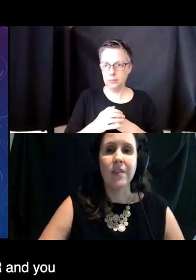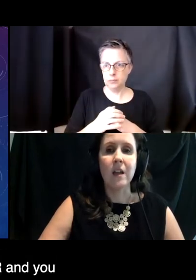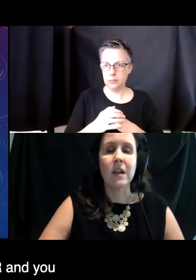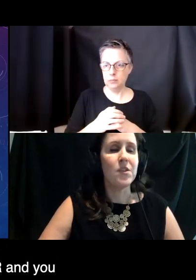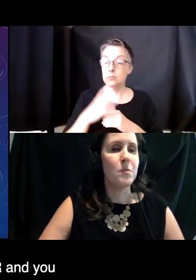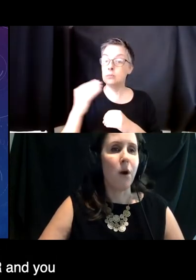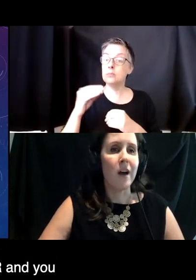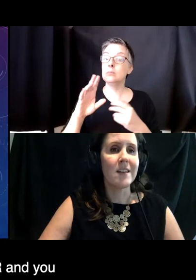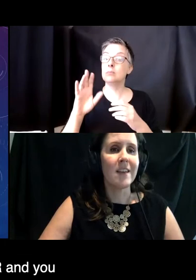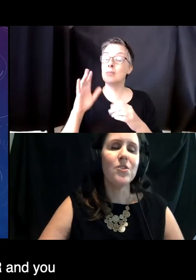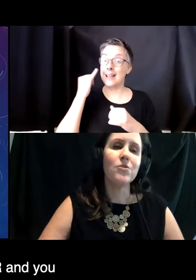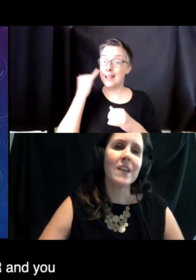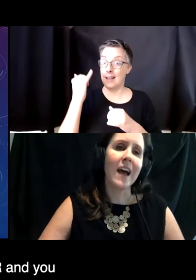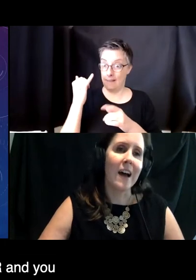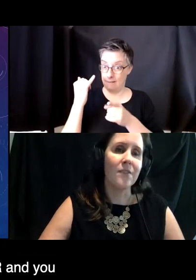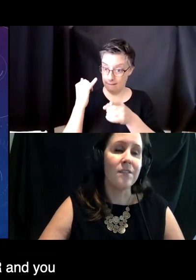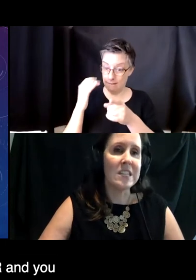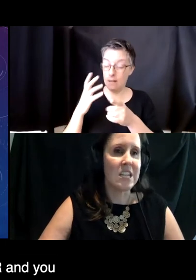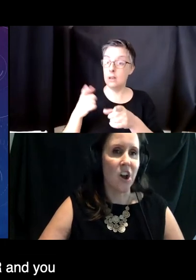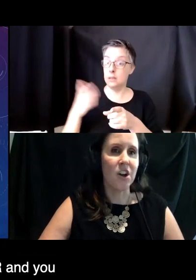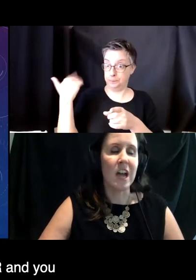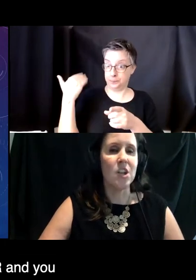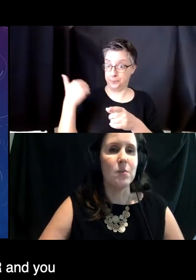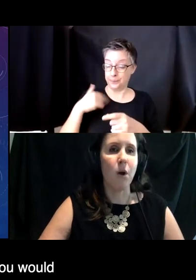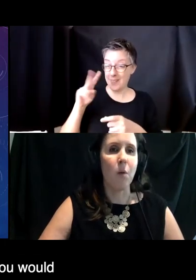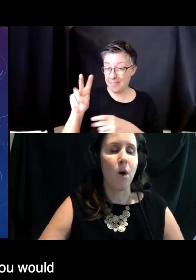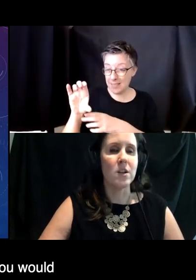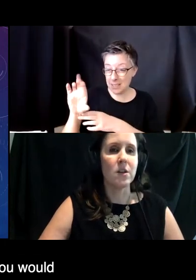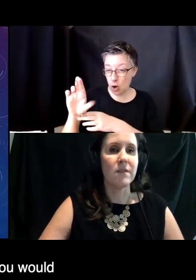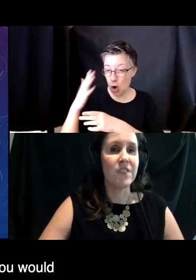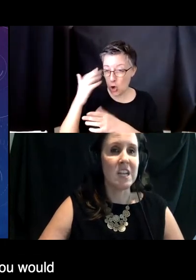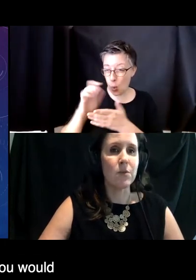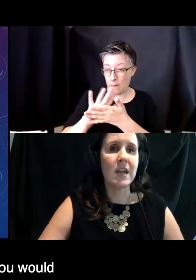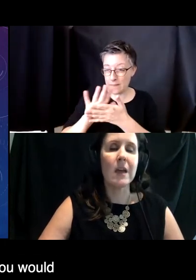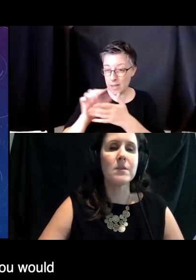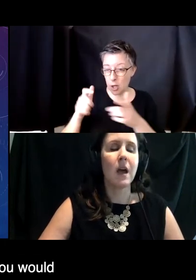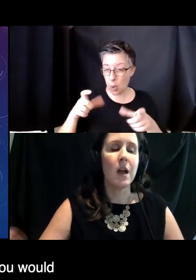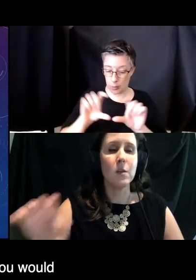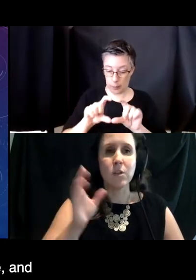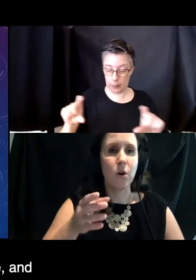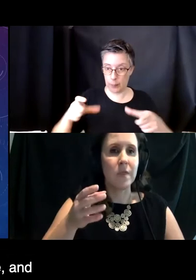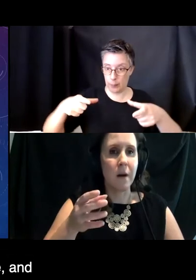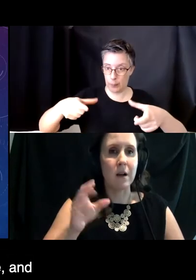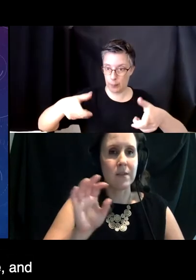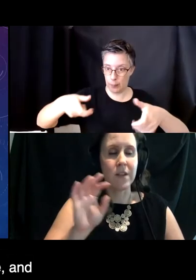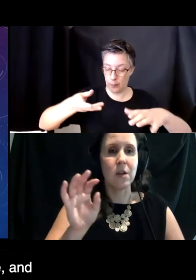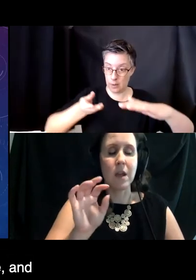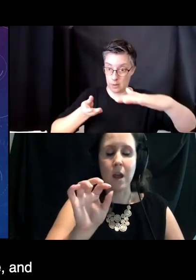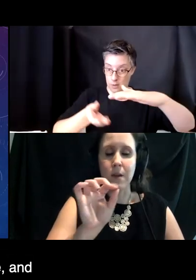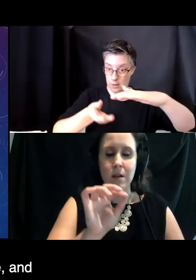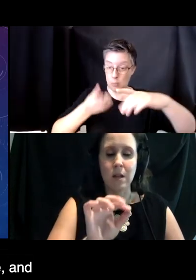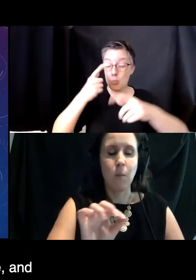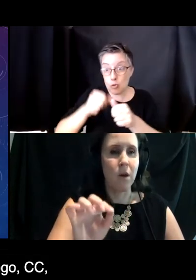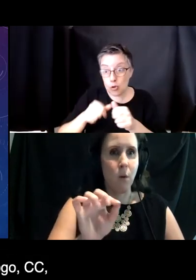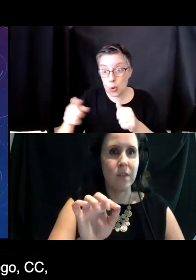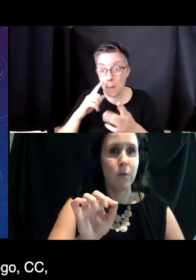And then if you used to have a VCR and you bought one of those videotapes, and you would look on the box of the videotape,